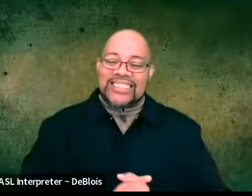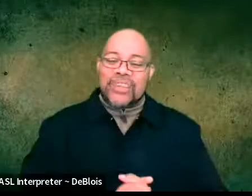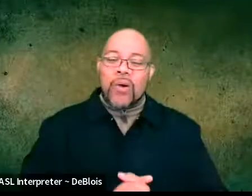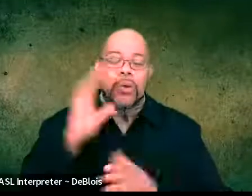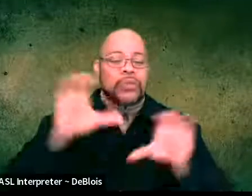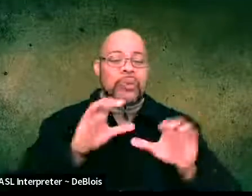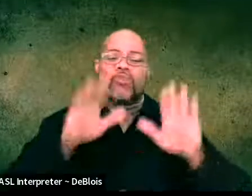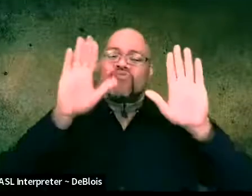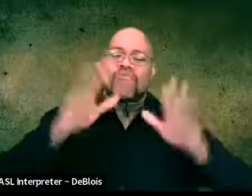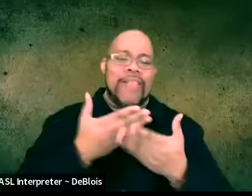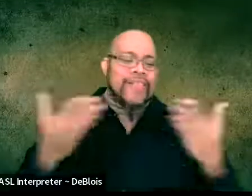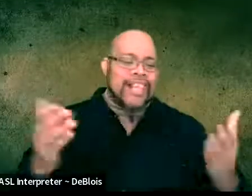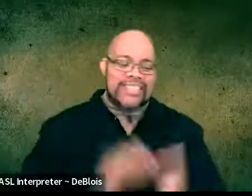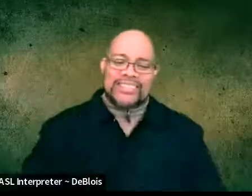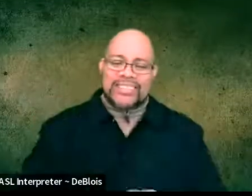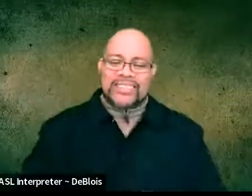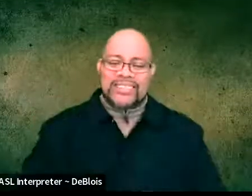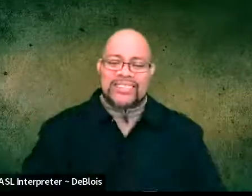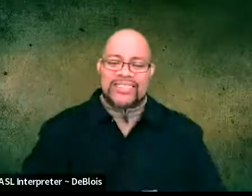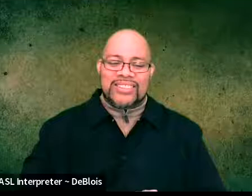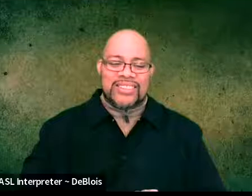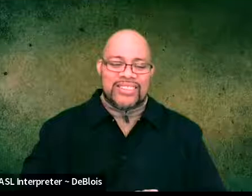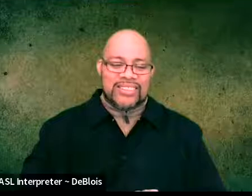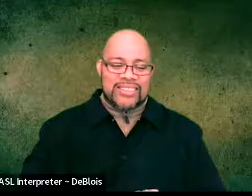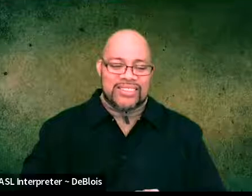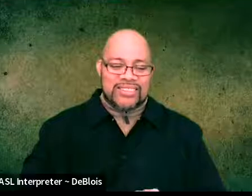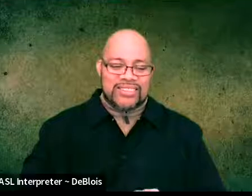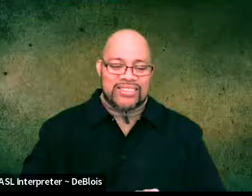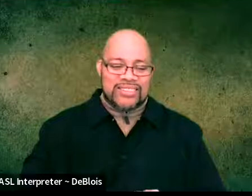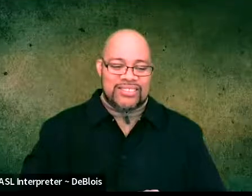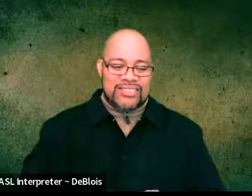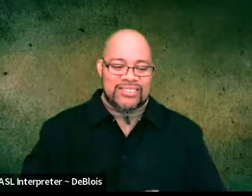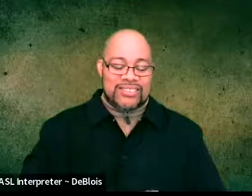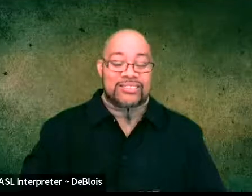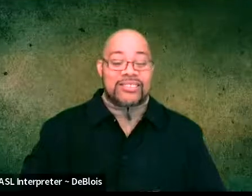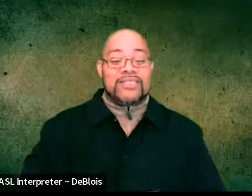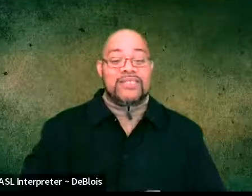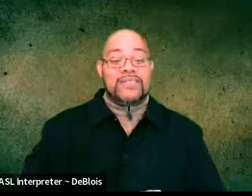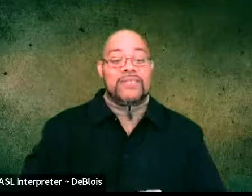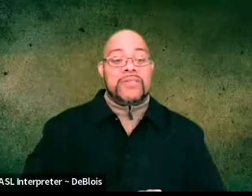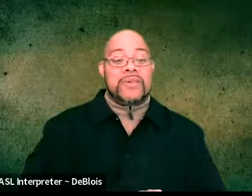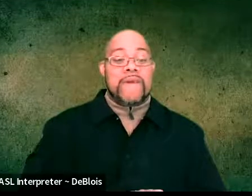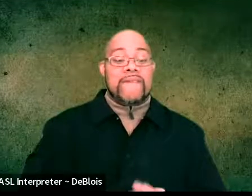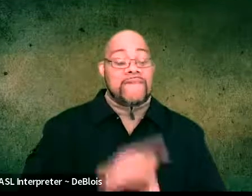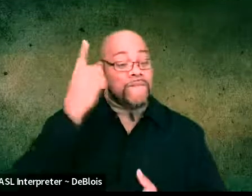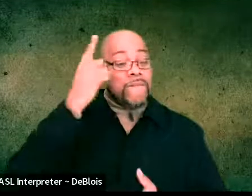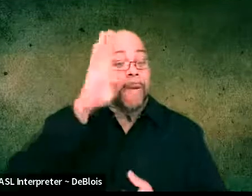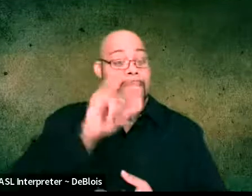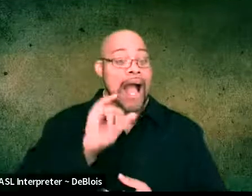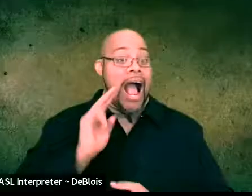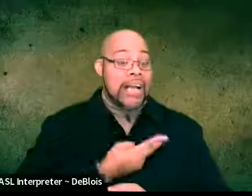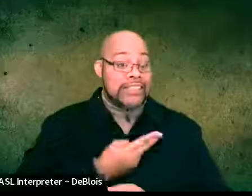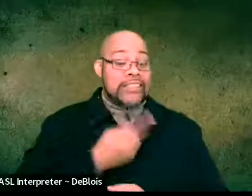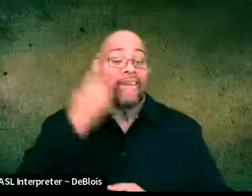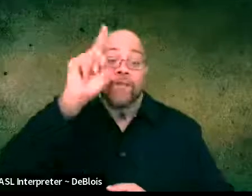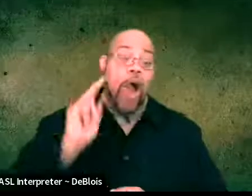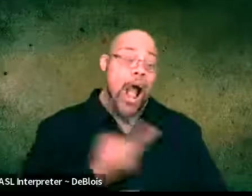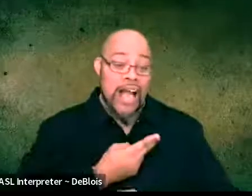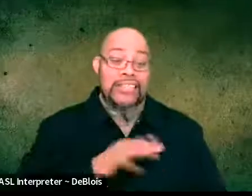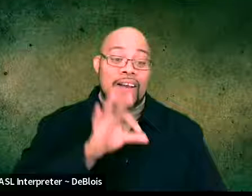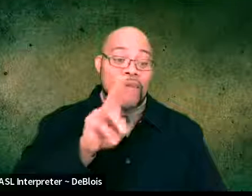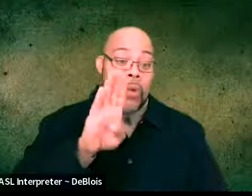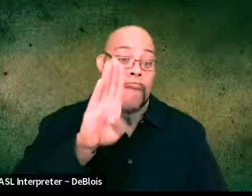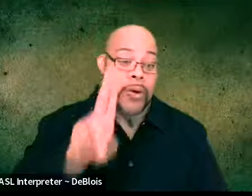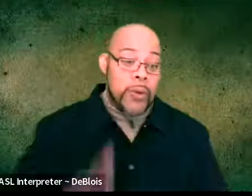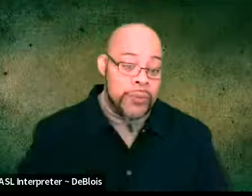do great things. What's up? By us, for us. That's it. Boo boo. Boo